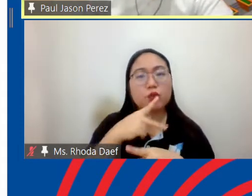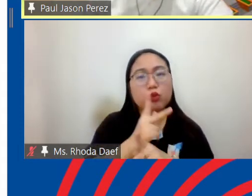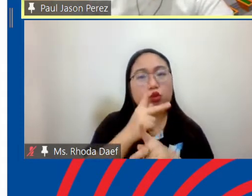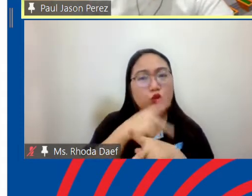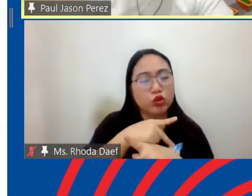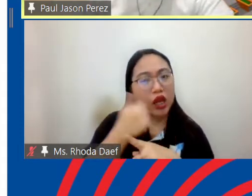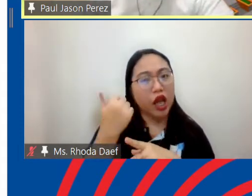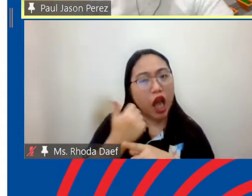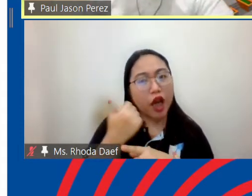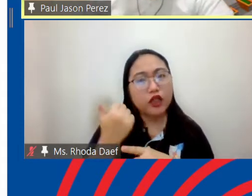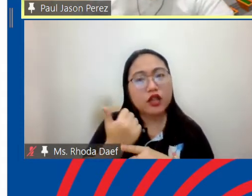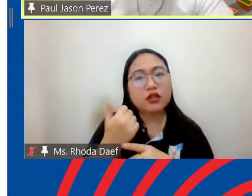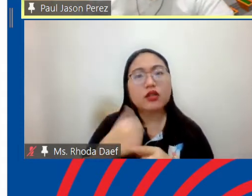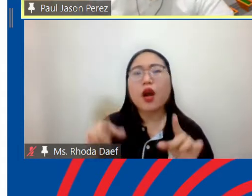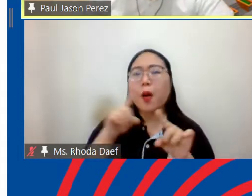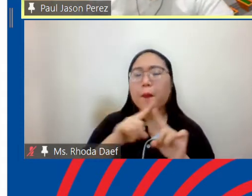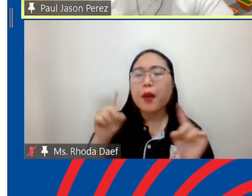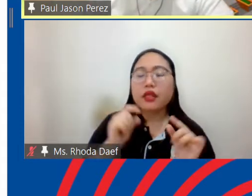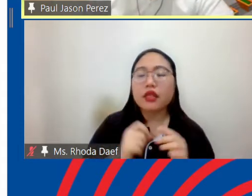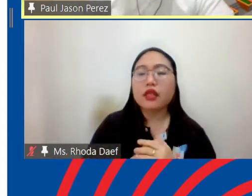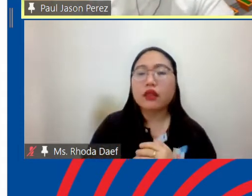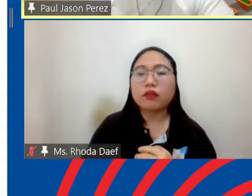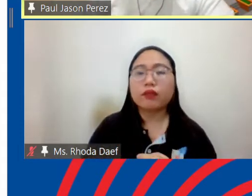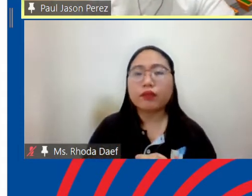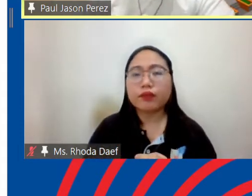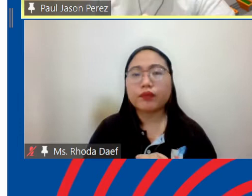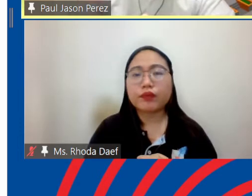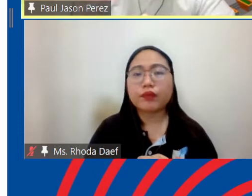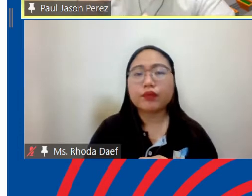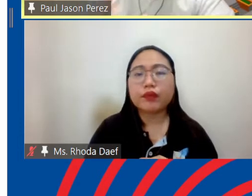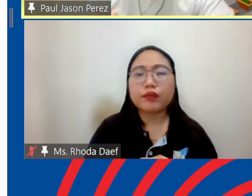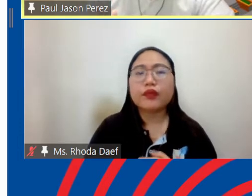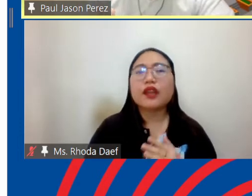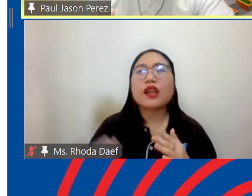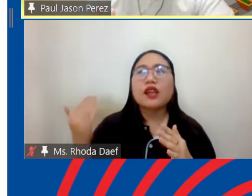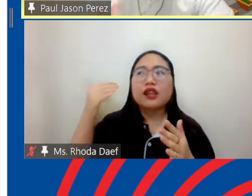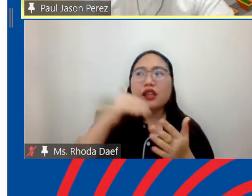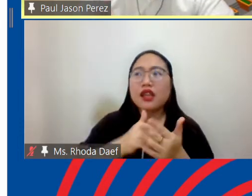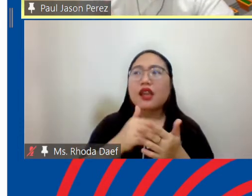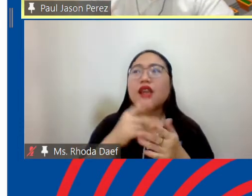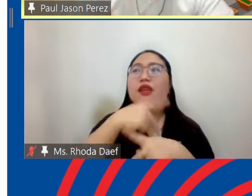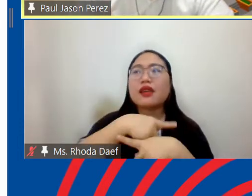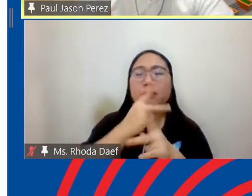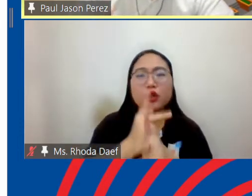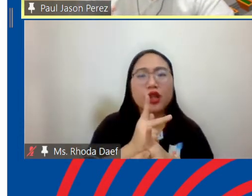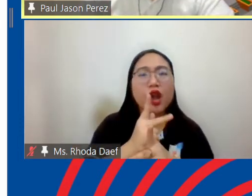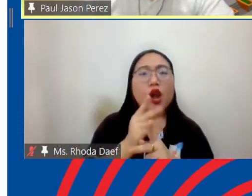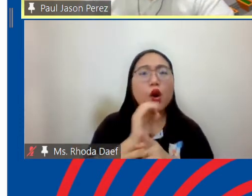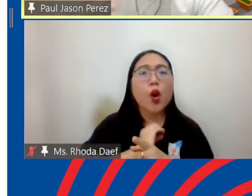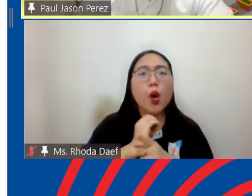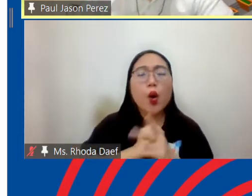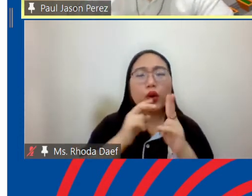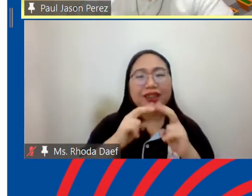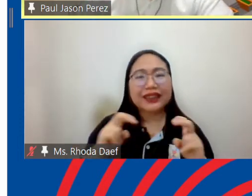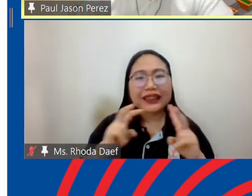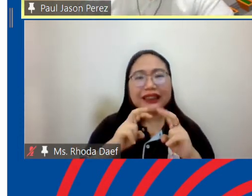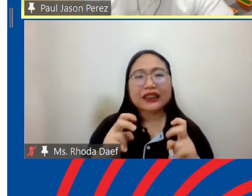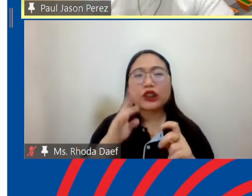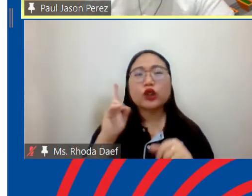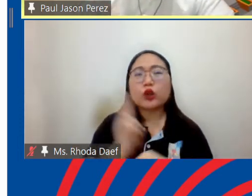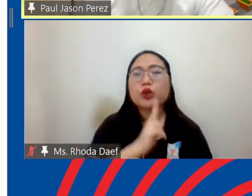of others, but also reproducing their own research, no, using their own